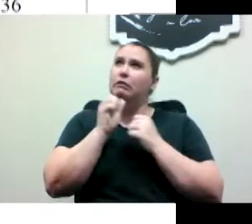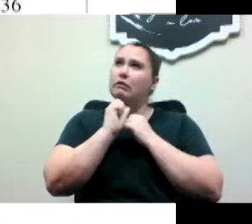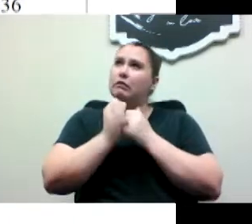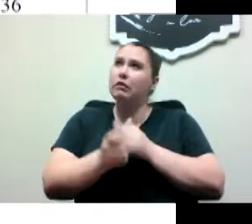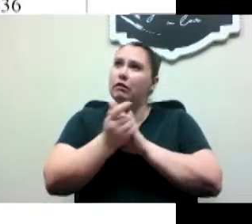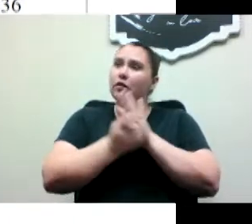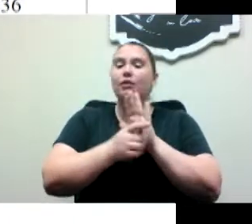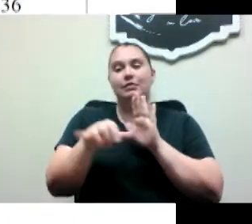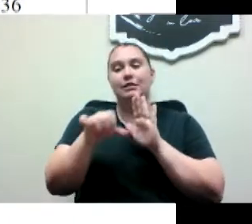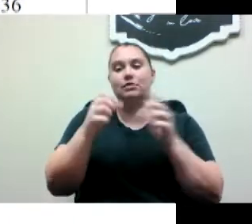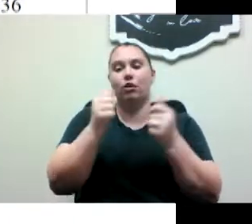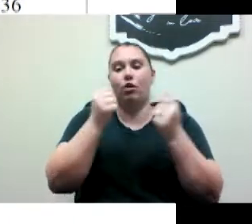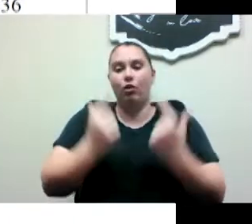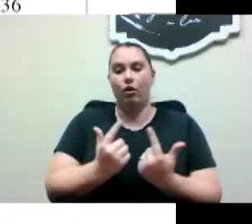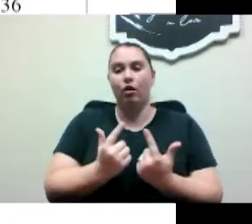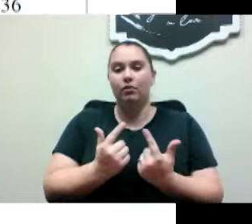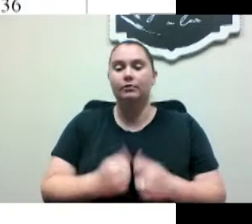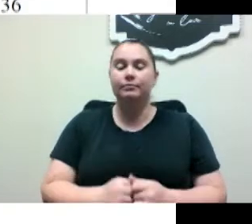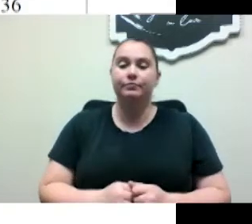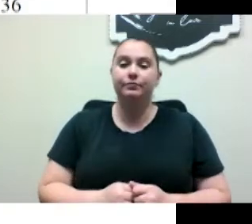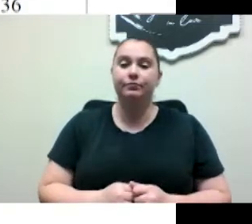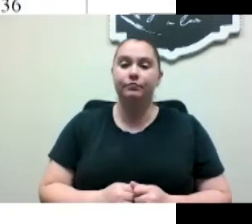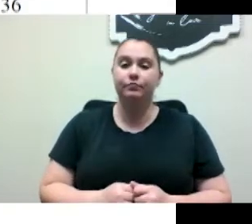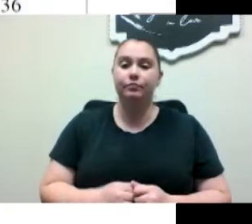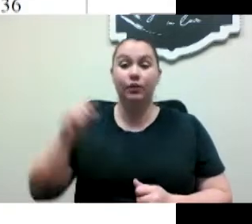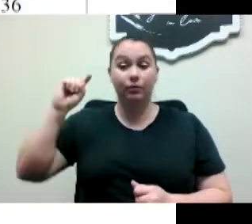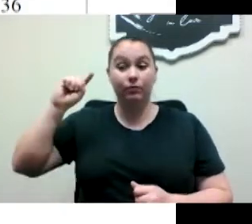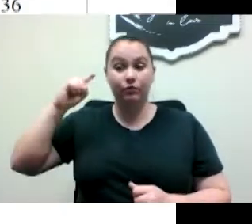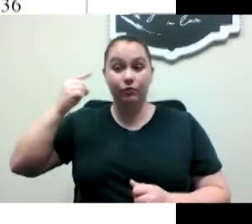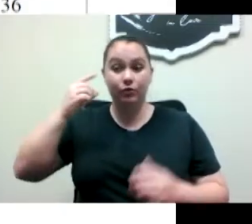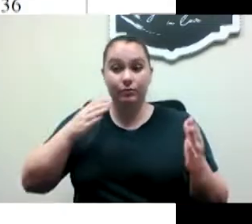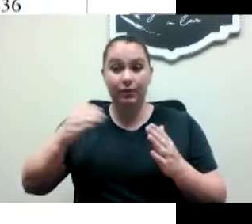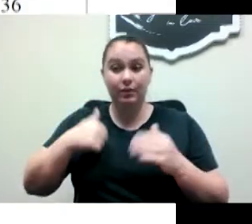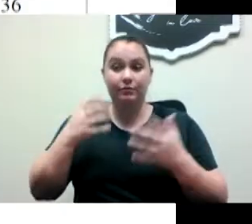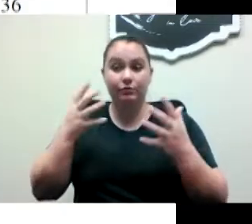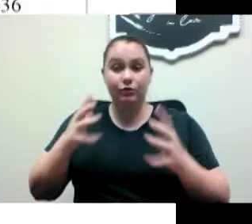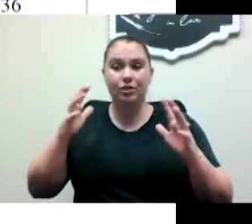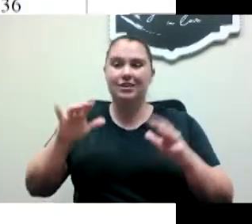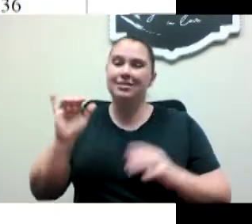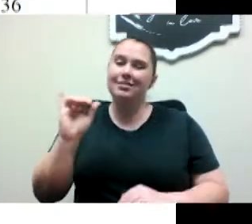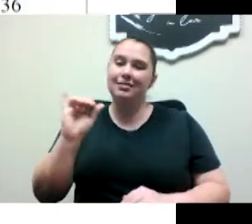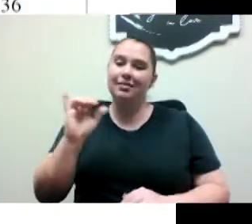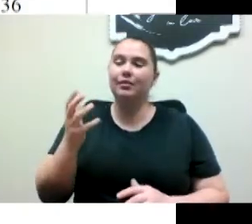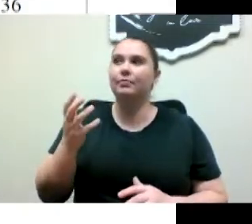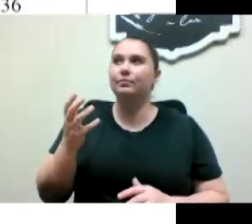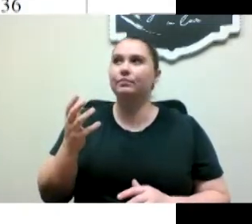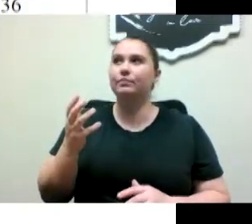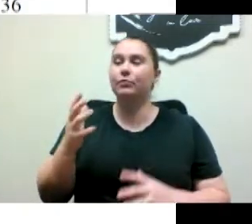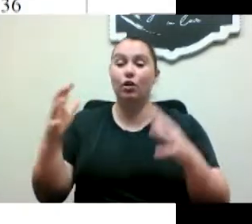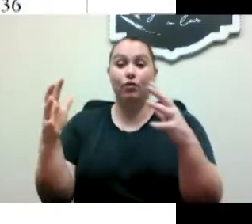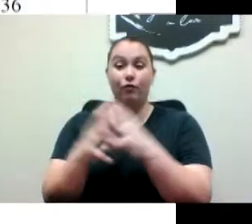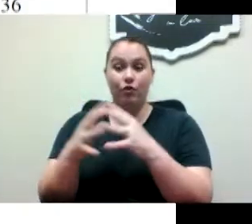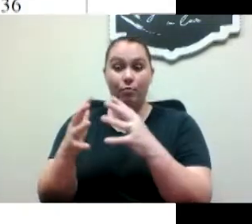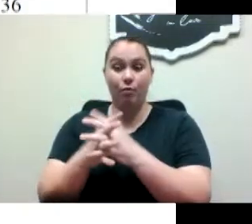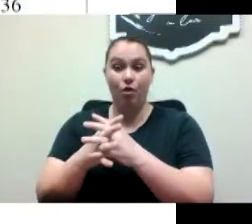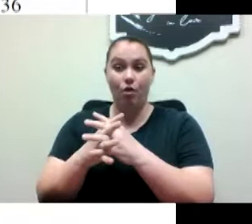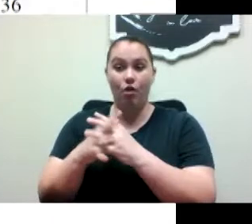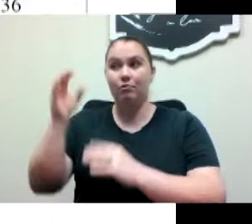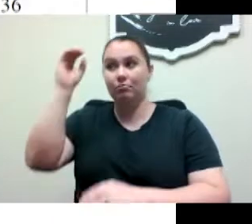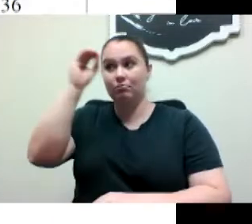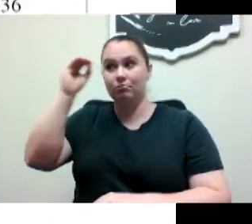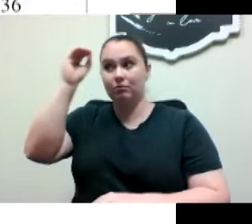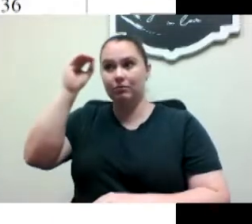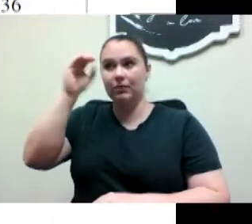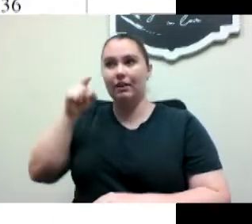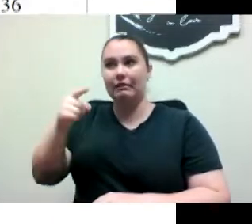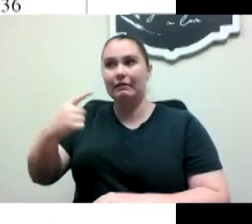I give you the plan I originally suggested, it's kind of like a preseason football poll that suggested Oklahoma could play football this